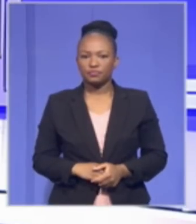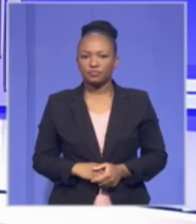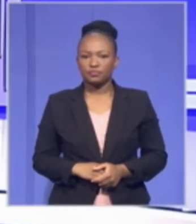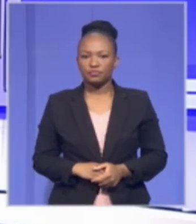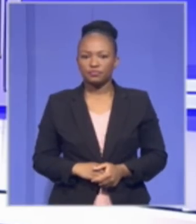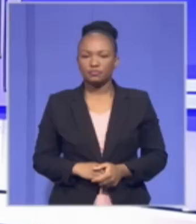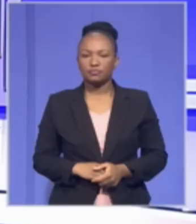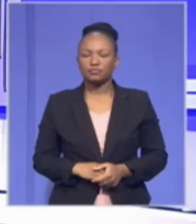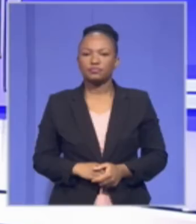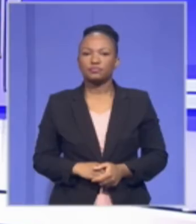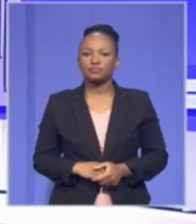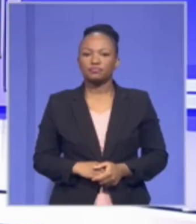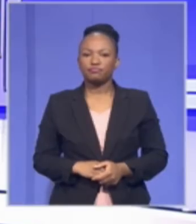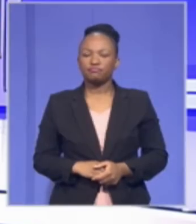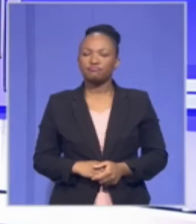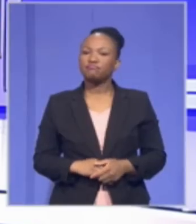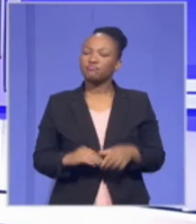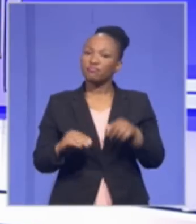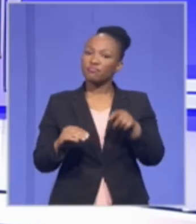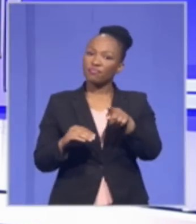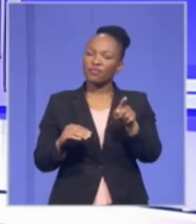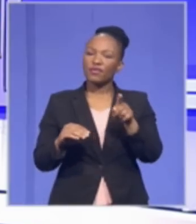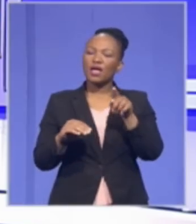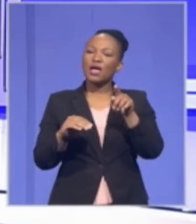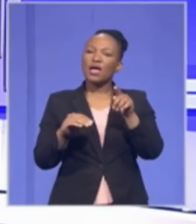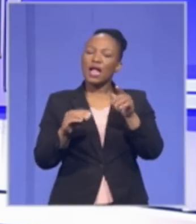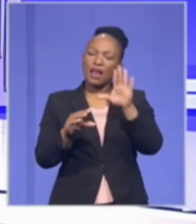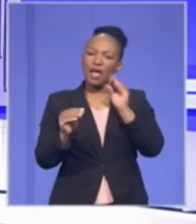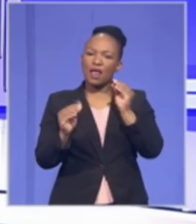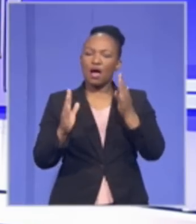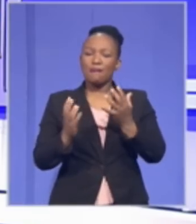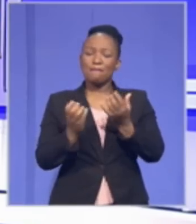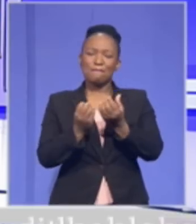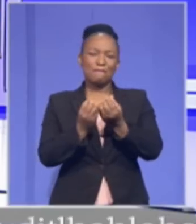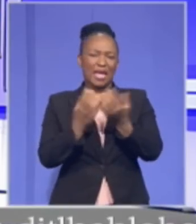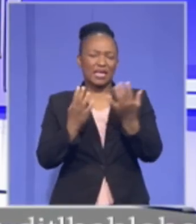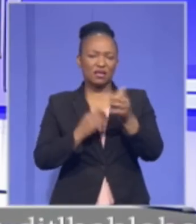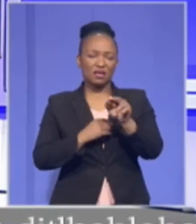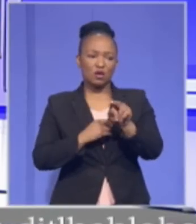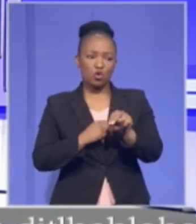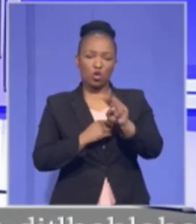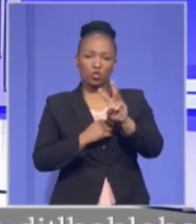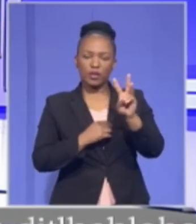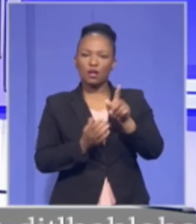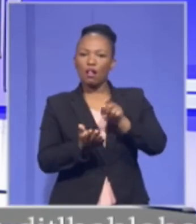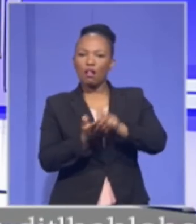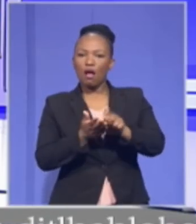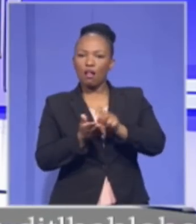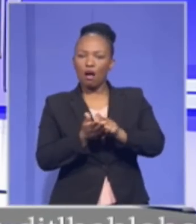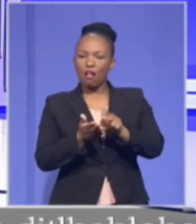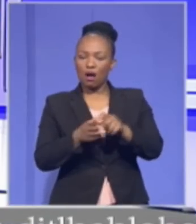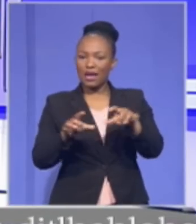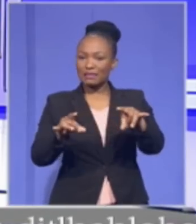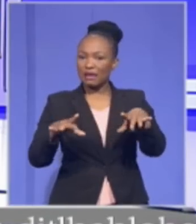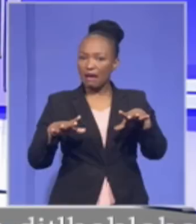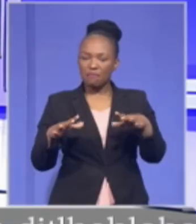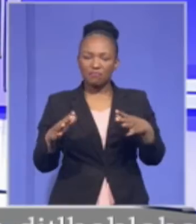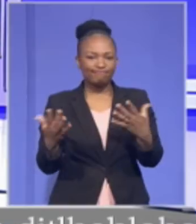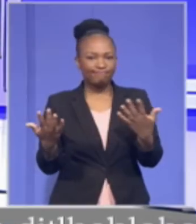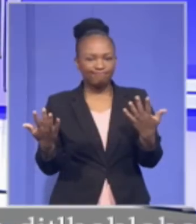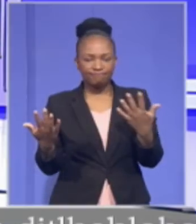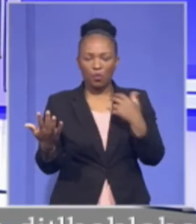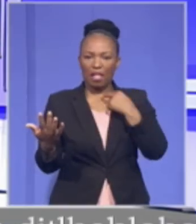Barutwana ba go balla go dikete ka mahikeng go la North West ba paletše ke go ngwala ditlhahlobo tša bona le hono morago go tlogela ba